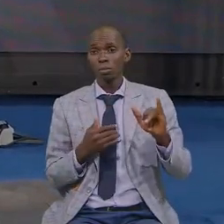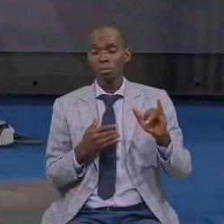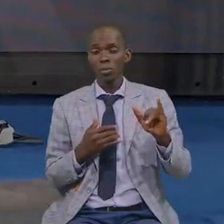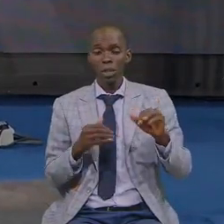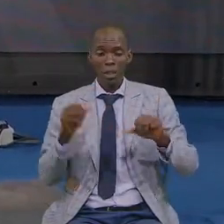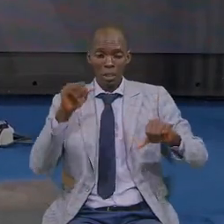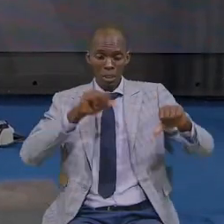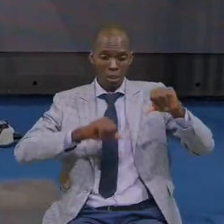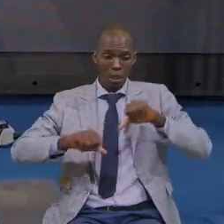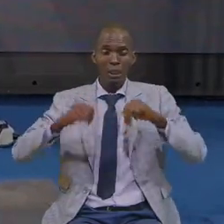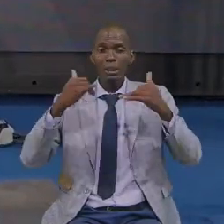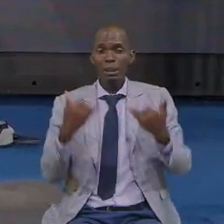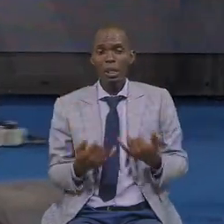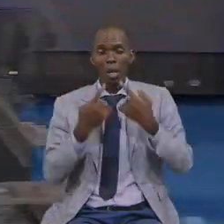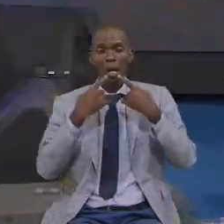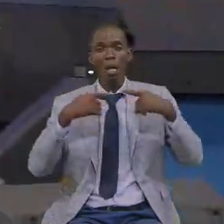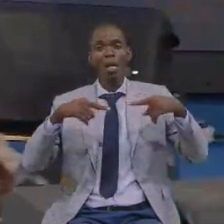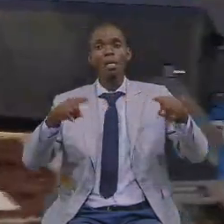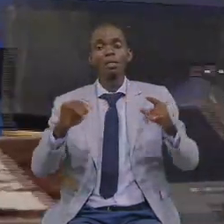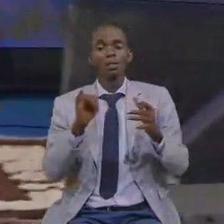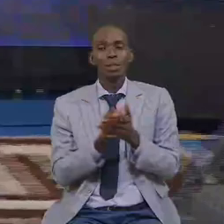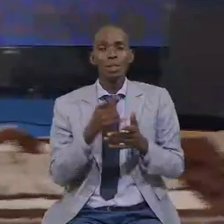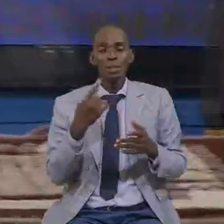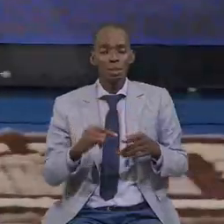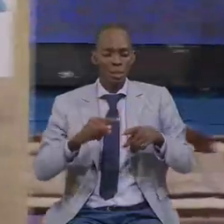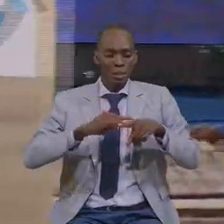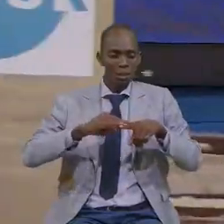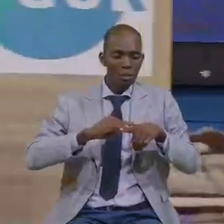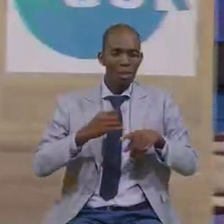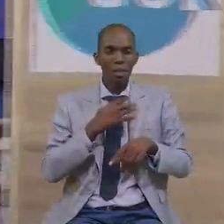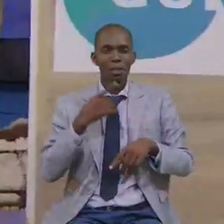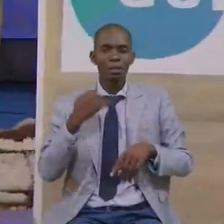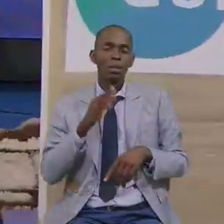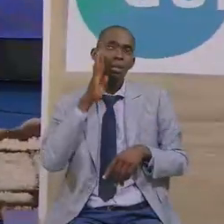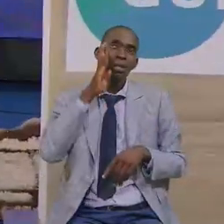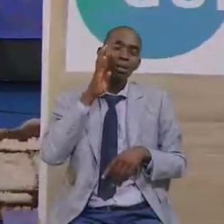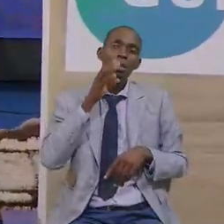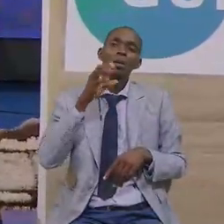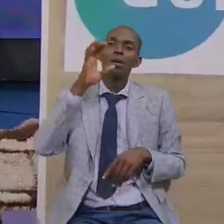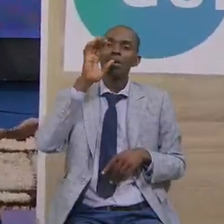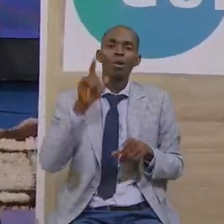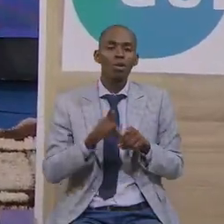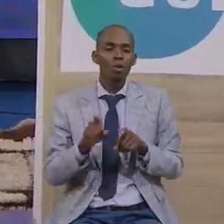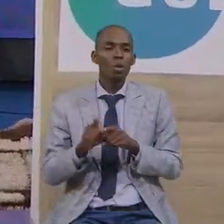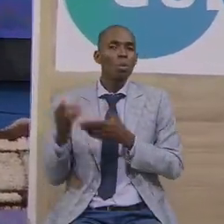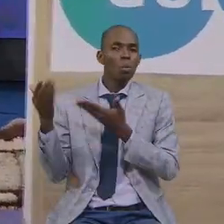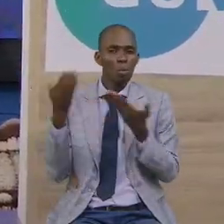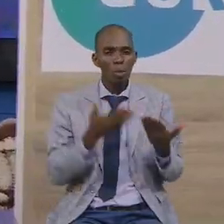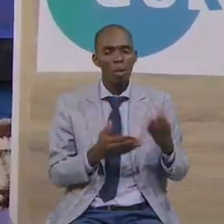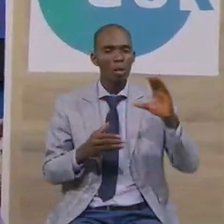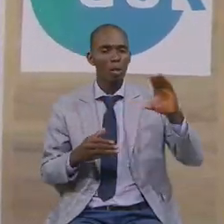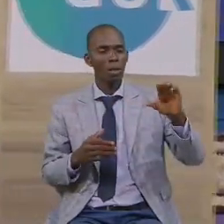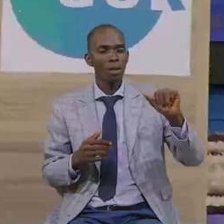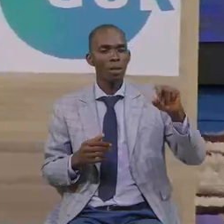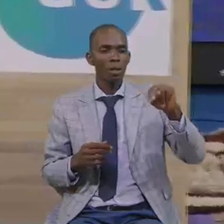scientists now tell us that the cigarette and the alcohol, they also produce cancer effect in